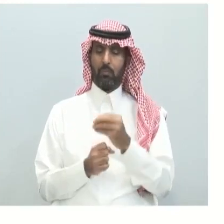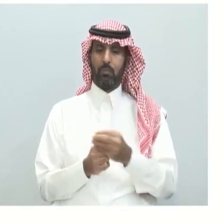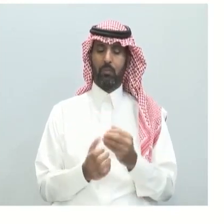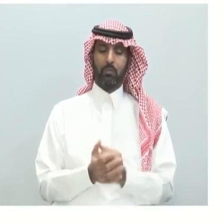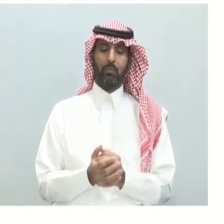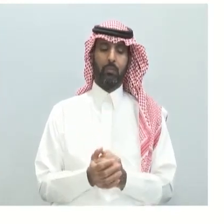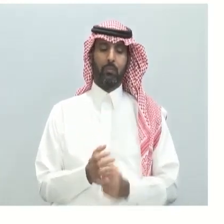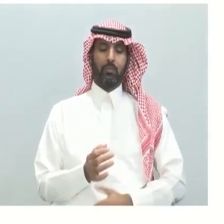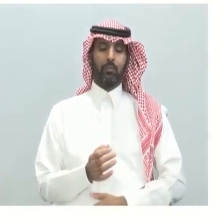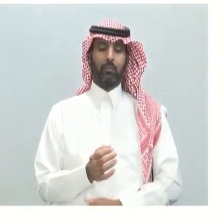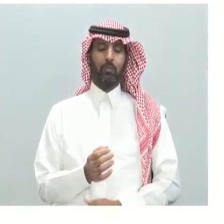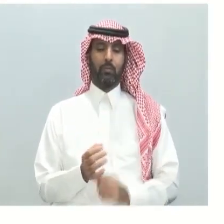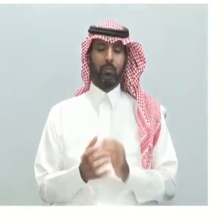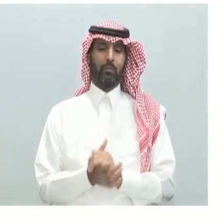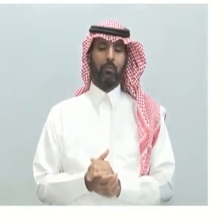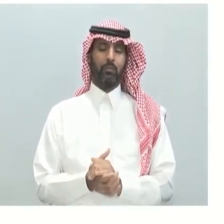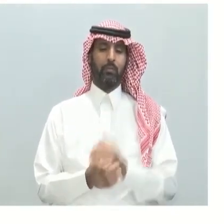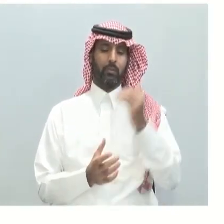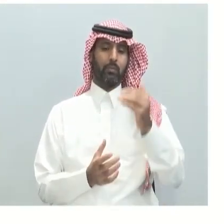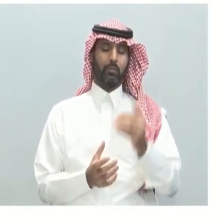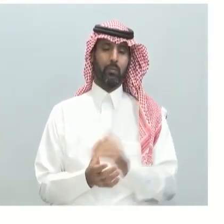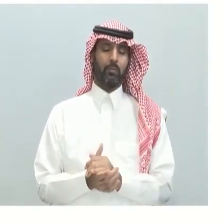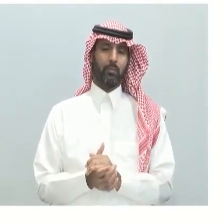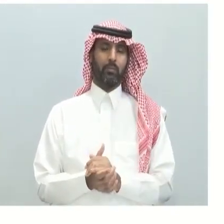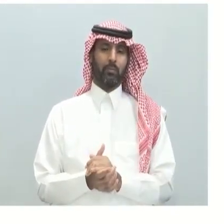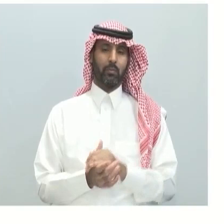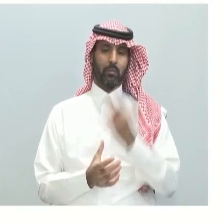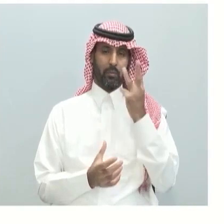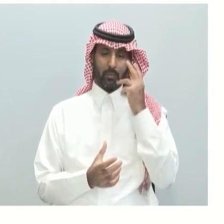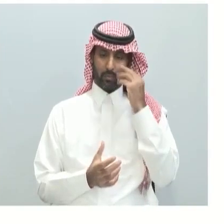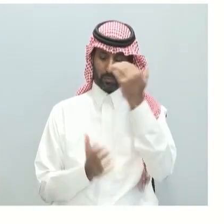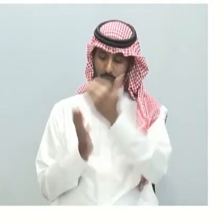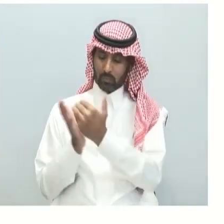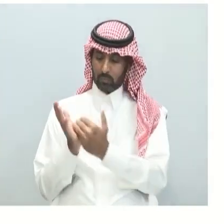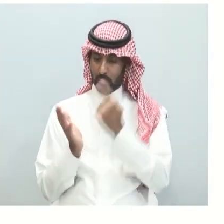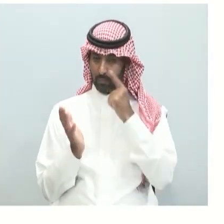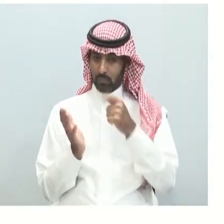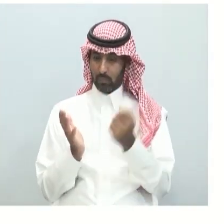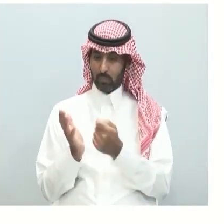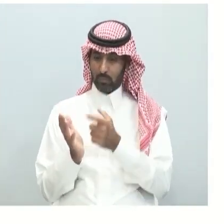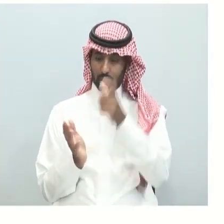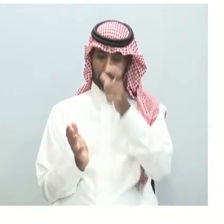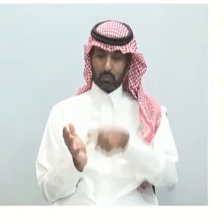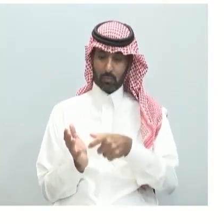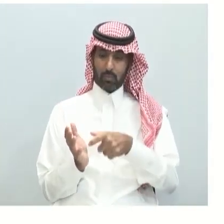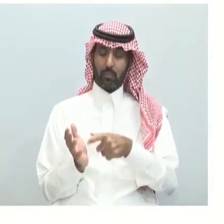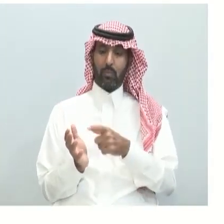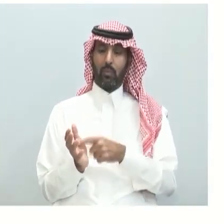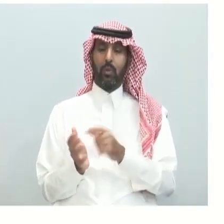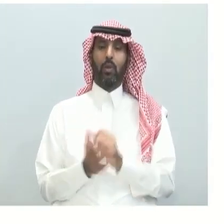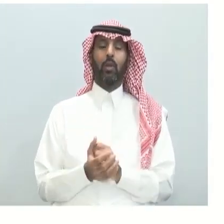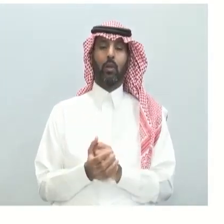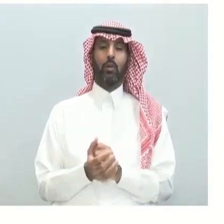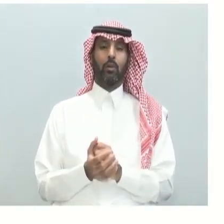view. Set the scene. So again, number three, look at the essay again and write which person is used in each